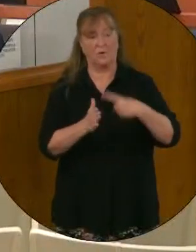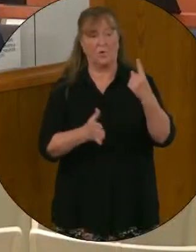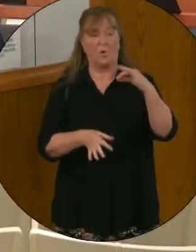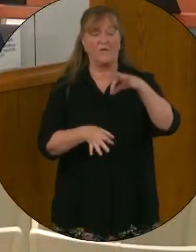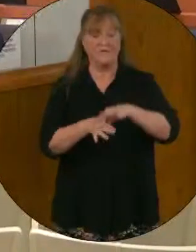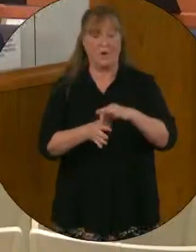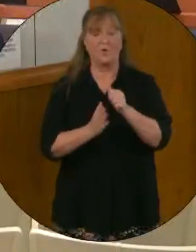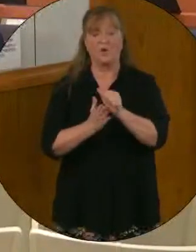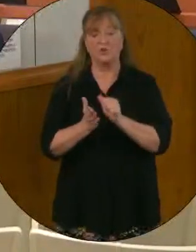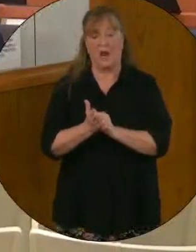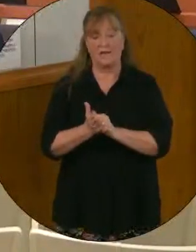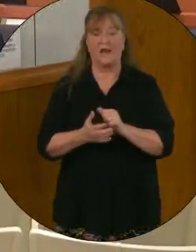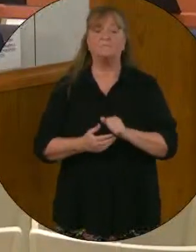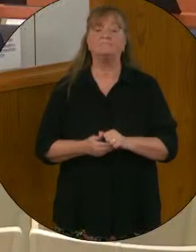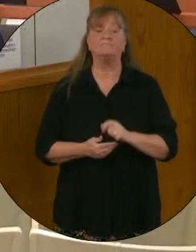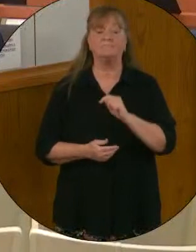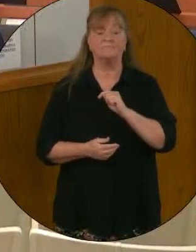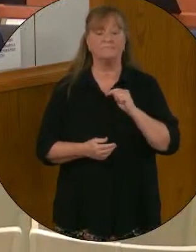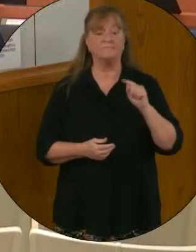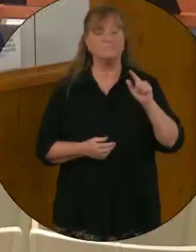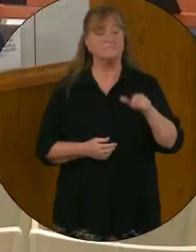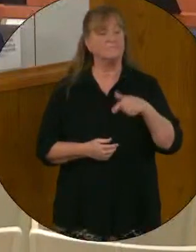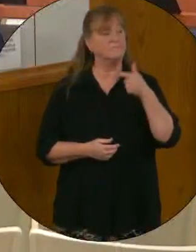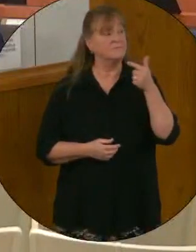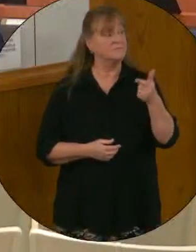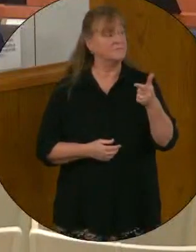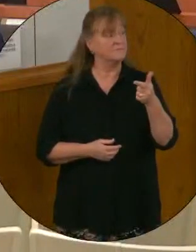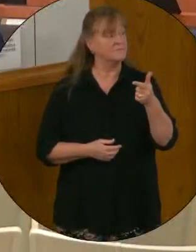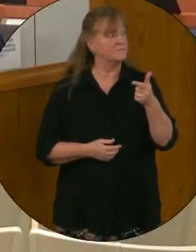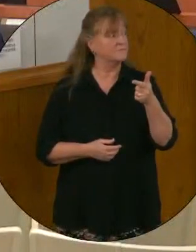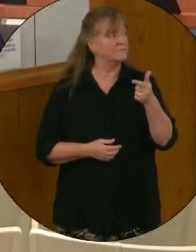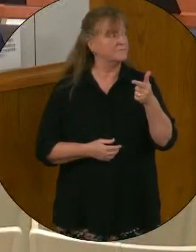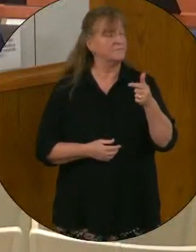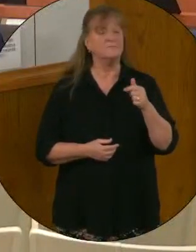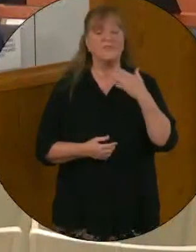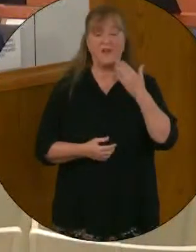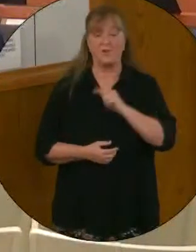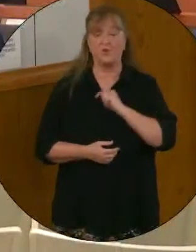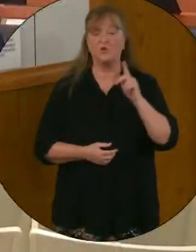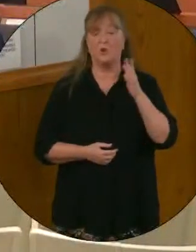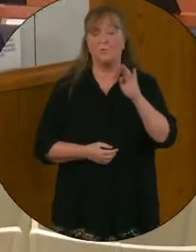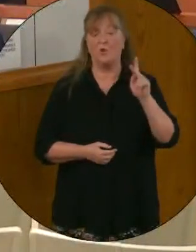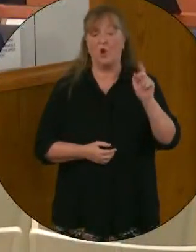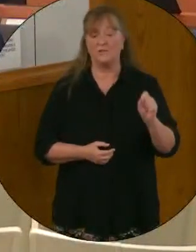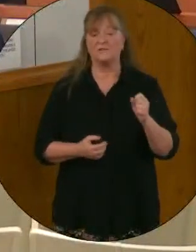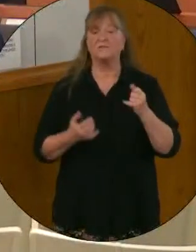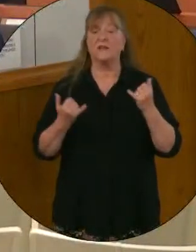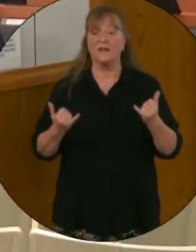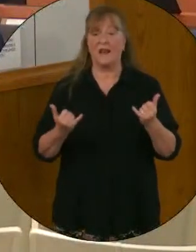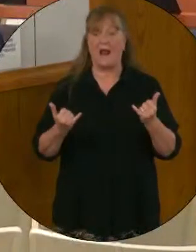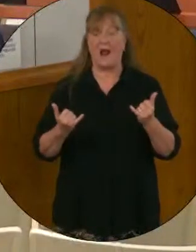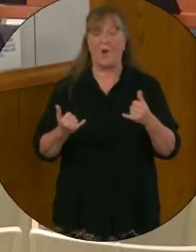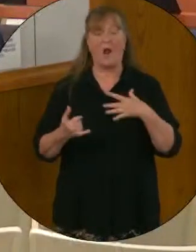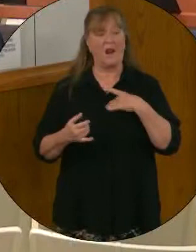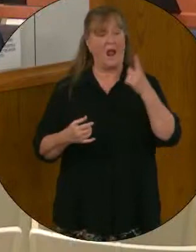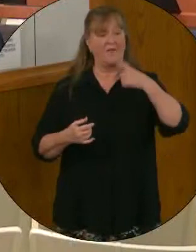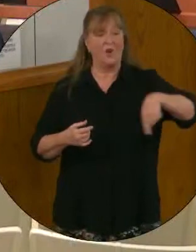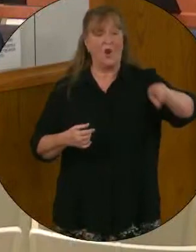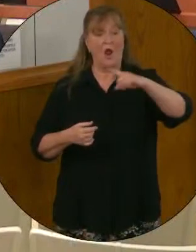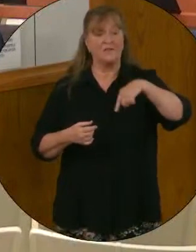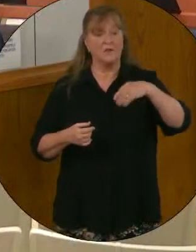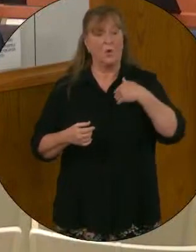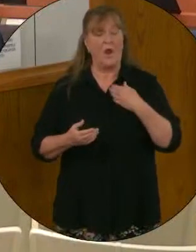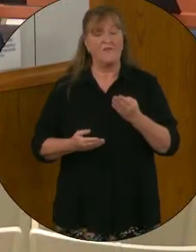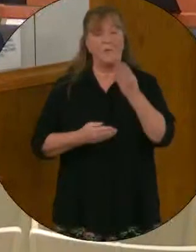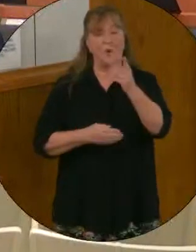Williams. Trustee Brooks. Second. Thank you, Trustee Brooks. Colleagues, at this time, I'd like for us to, we have a